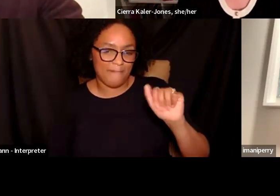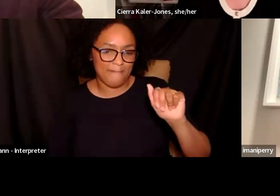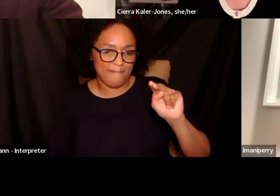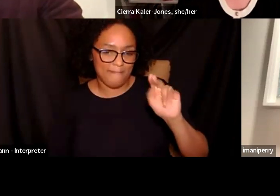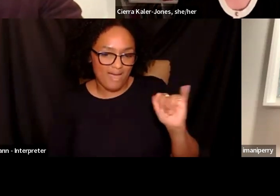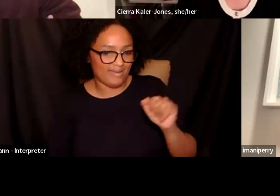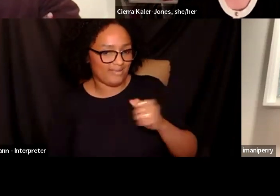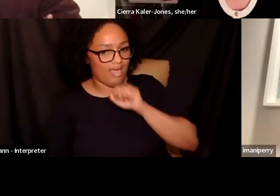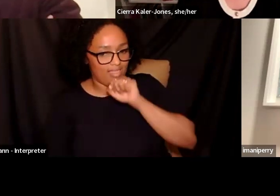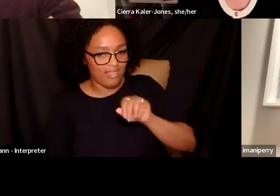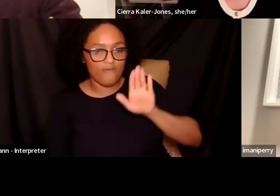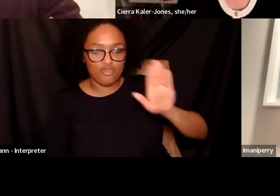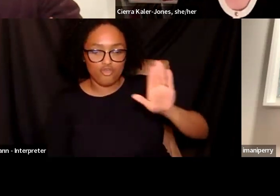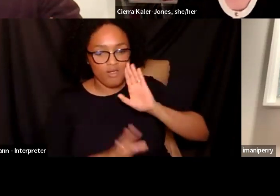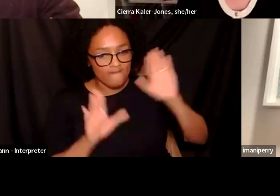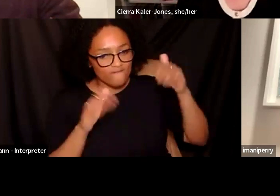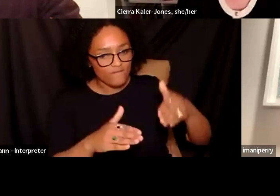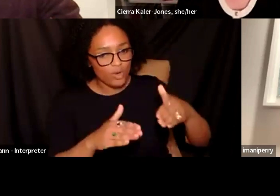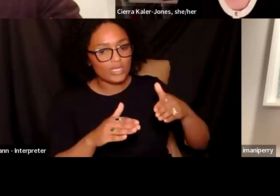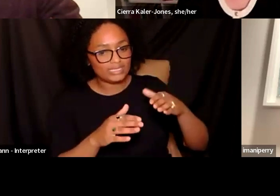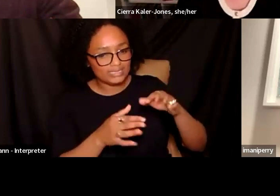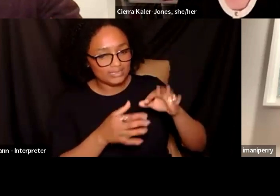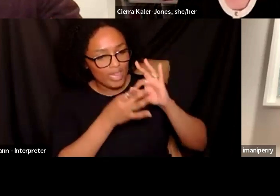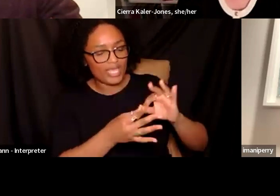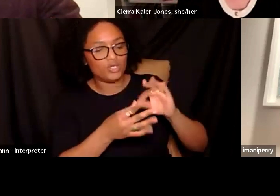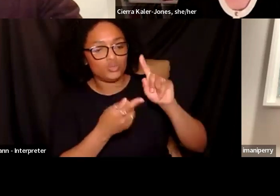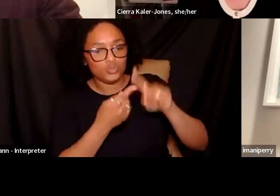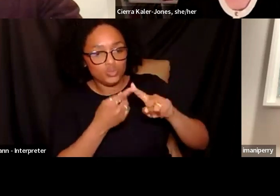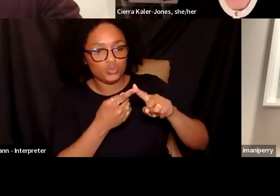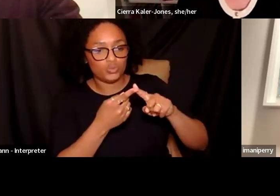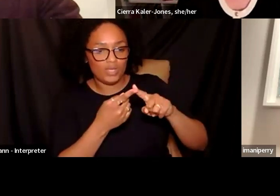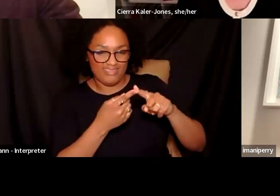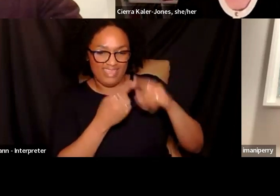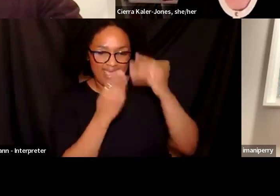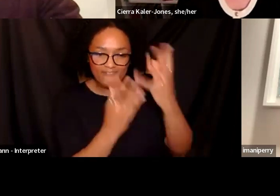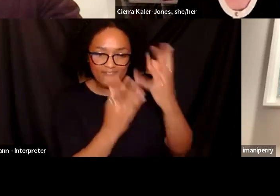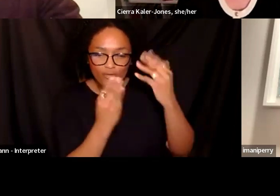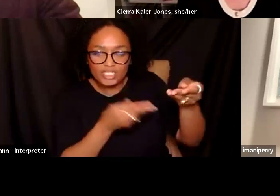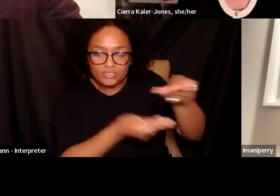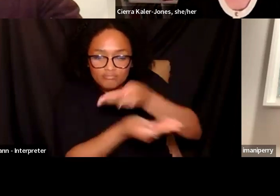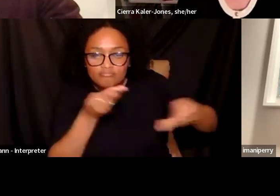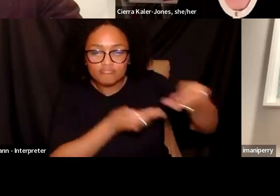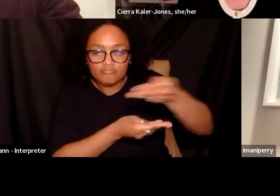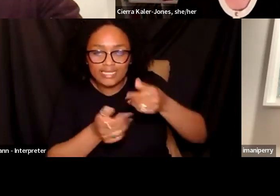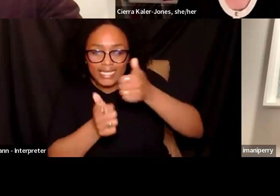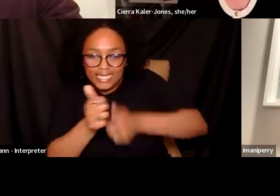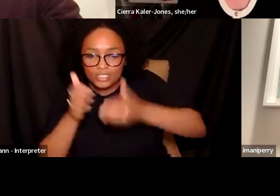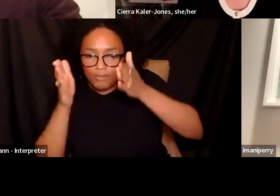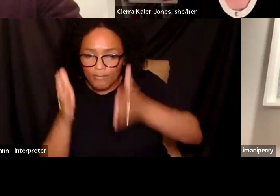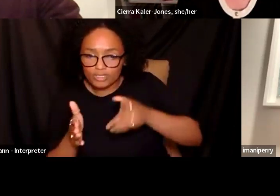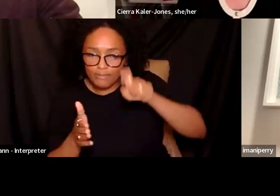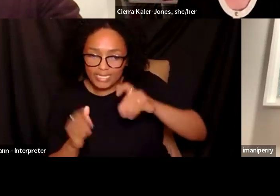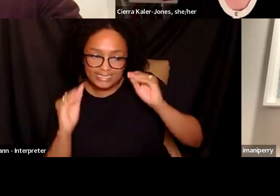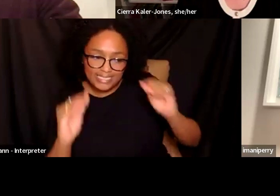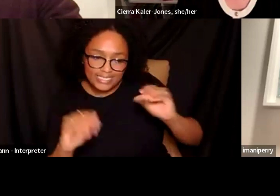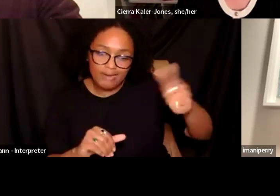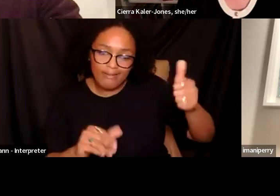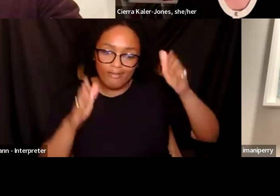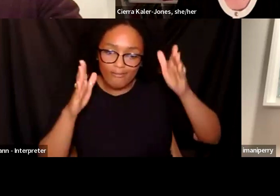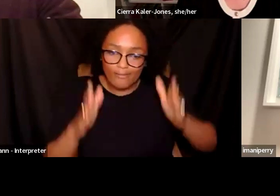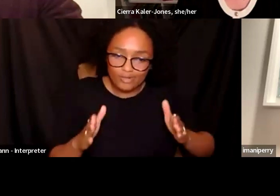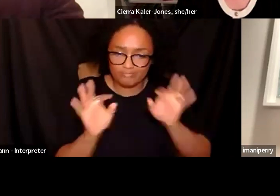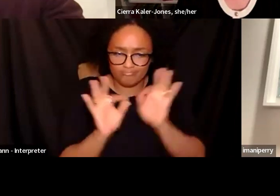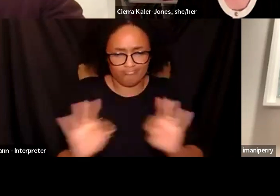on each one, teach one, and just how being educated meant educating others, because my dad just